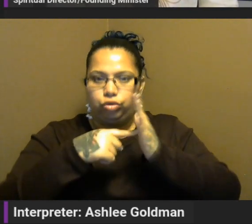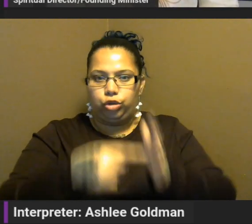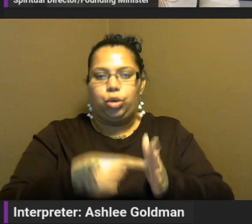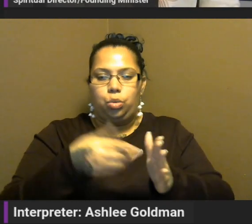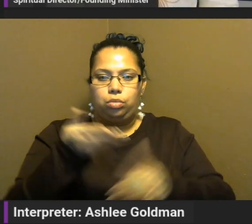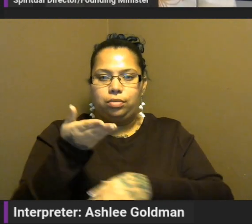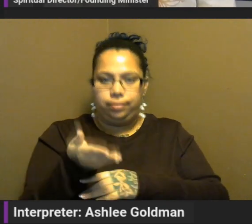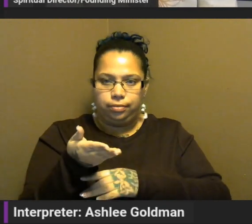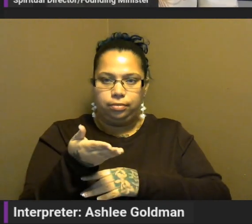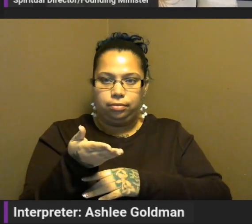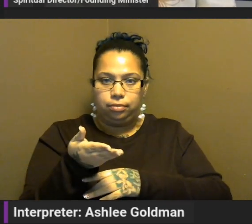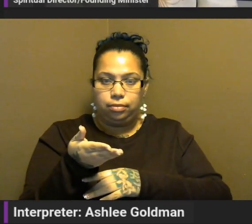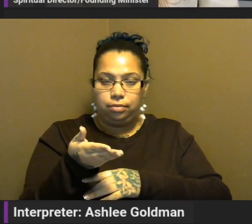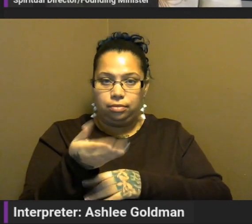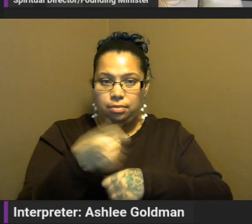Spirit.